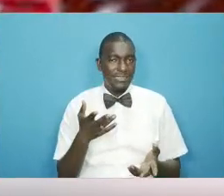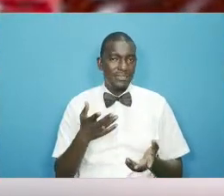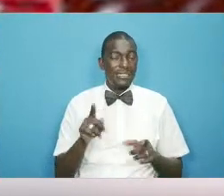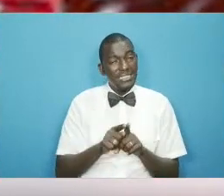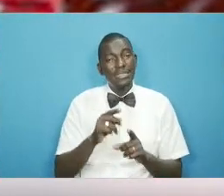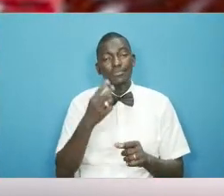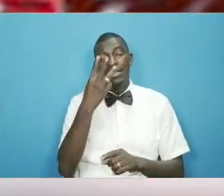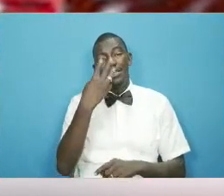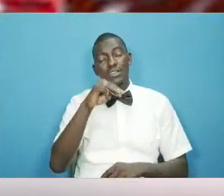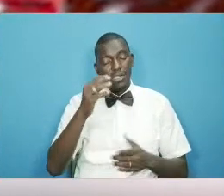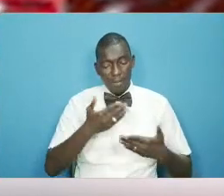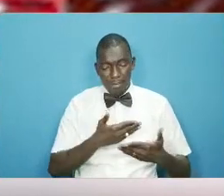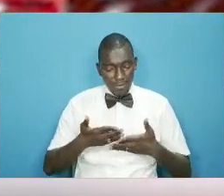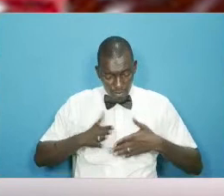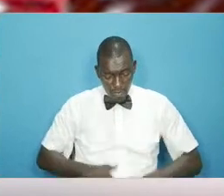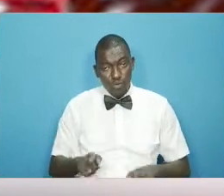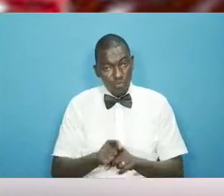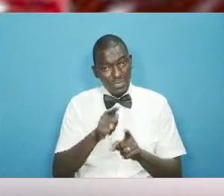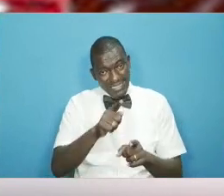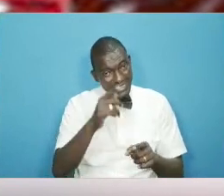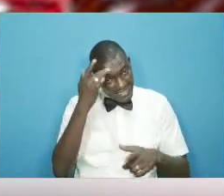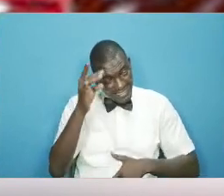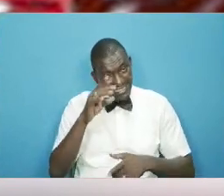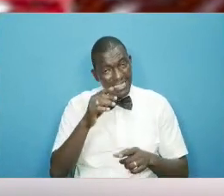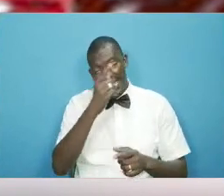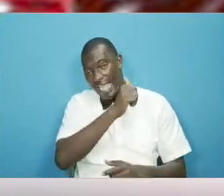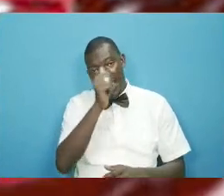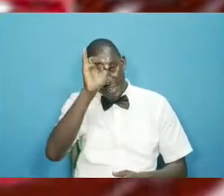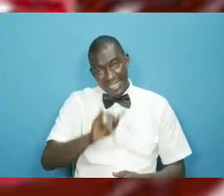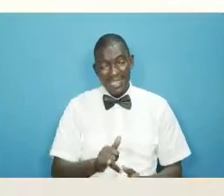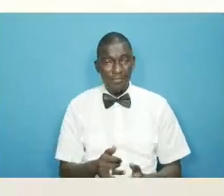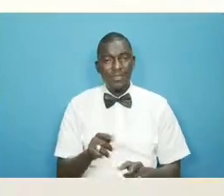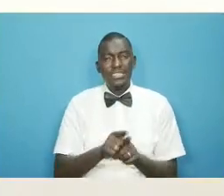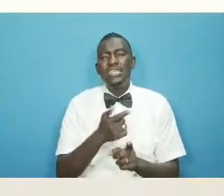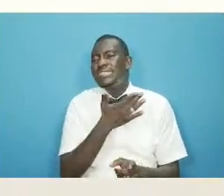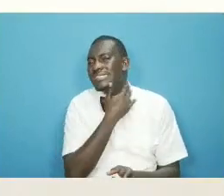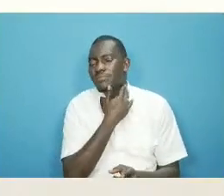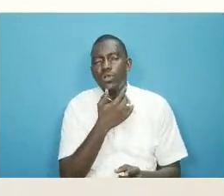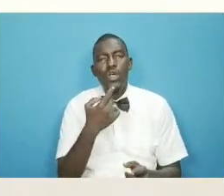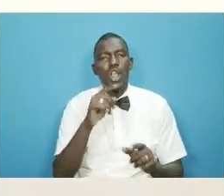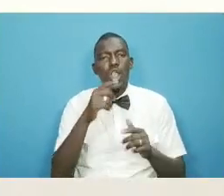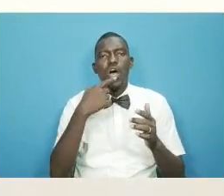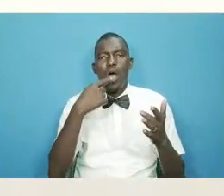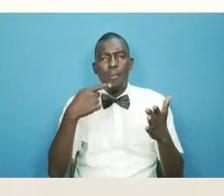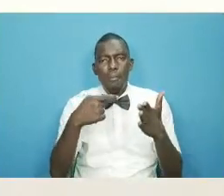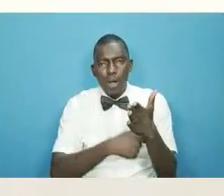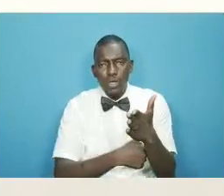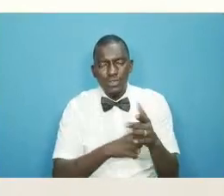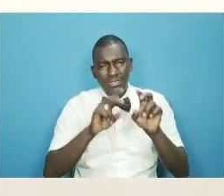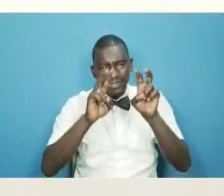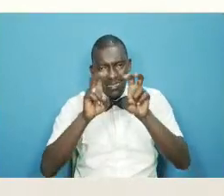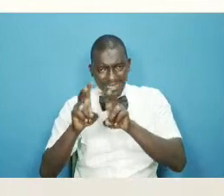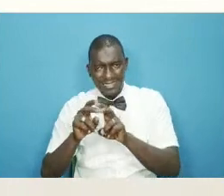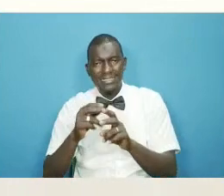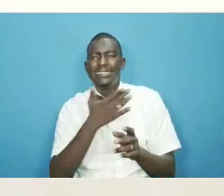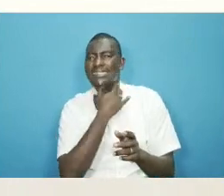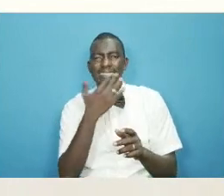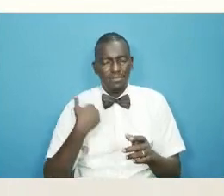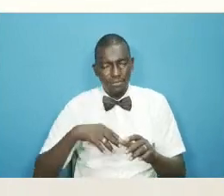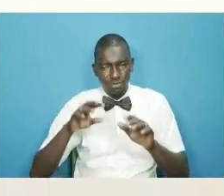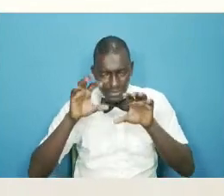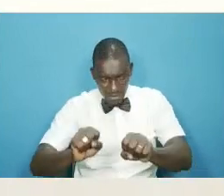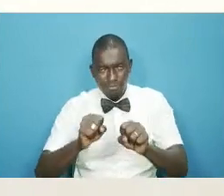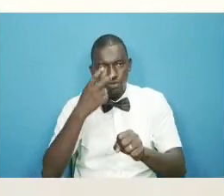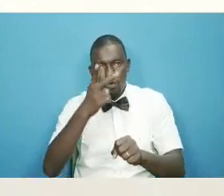with it each year in the UK. The good thing is that a simple blood test will show whether someone has it, as the children with sickle